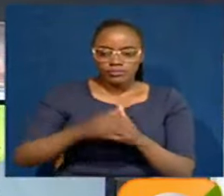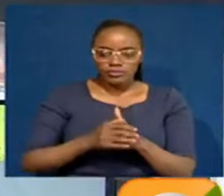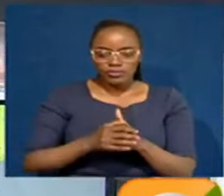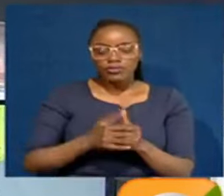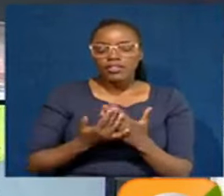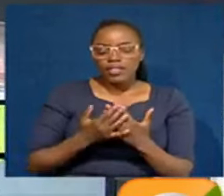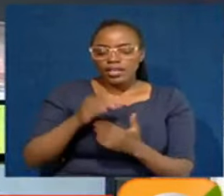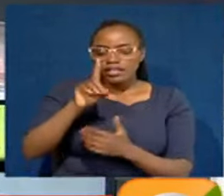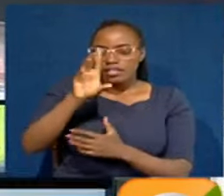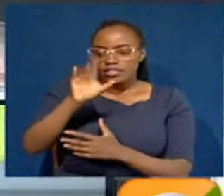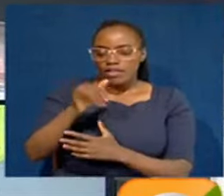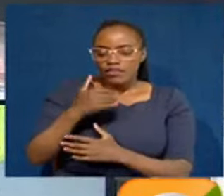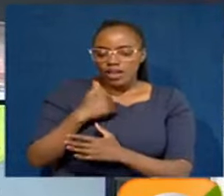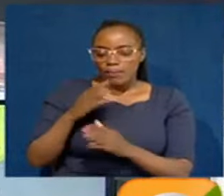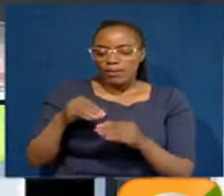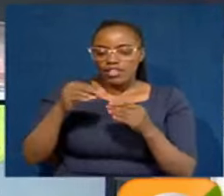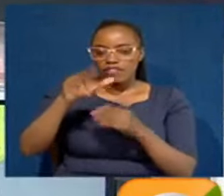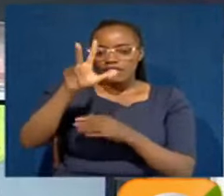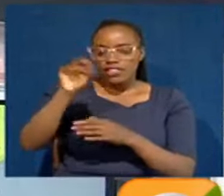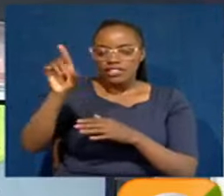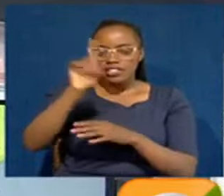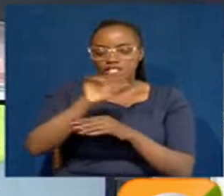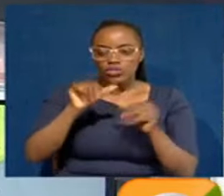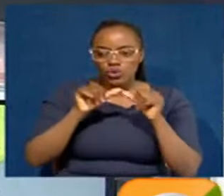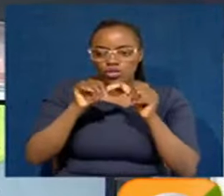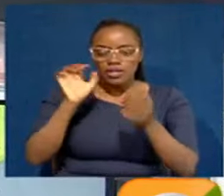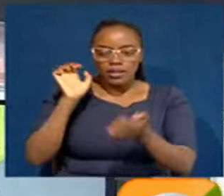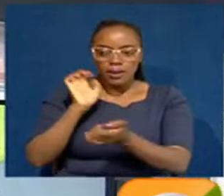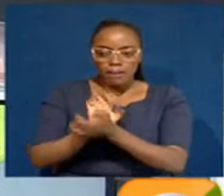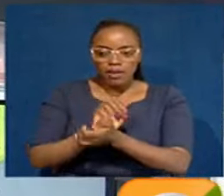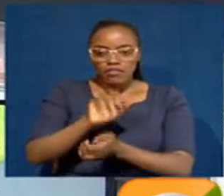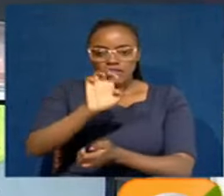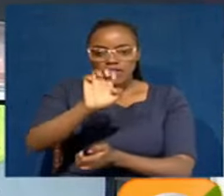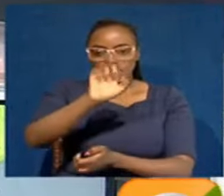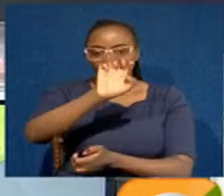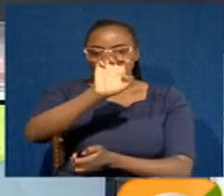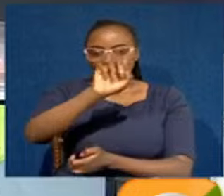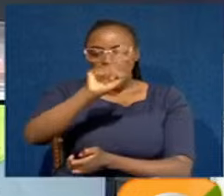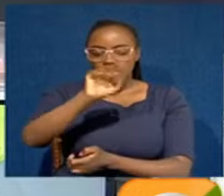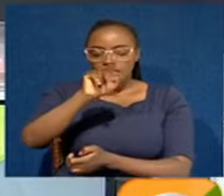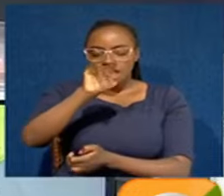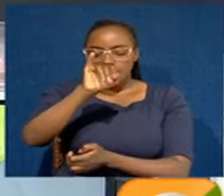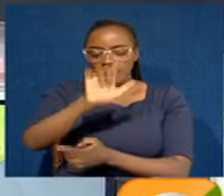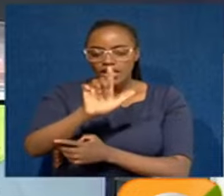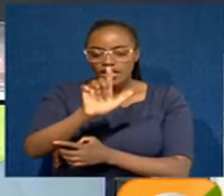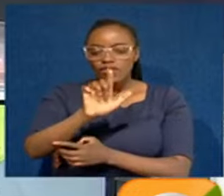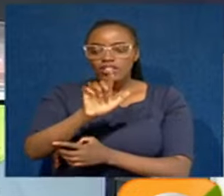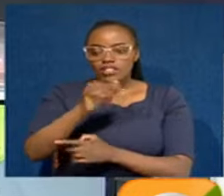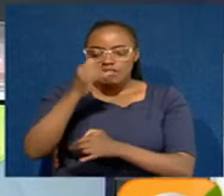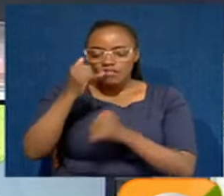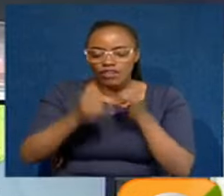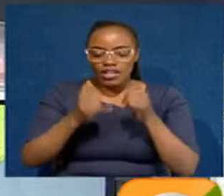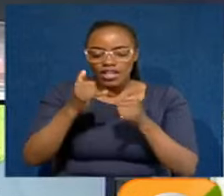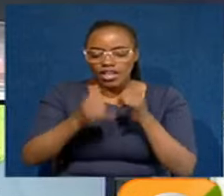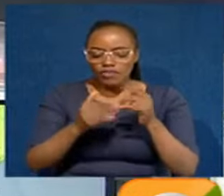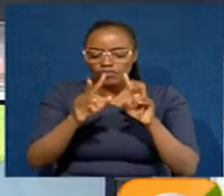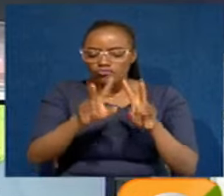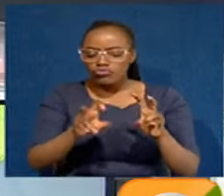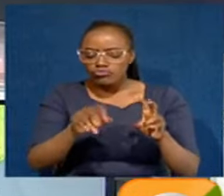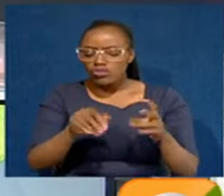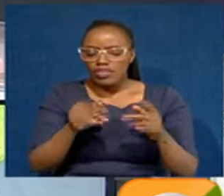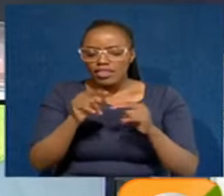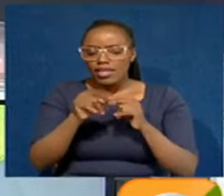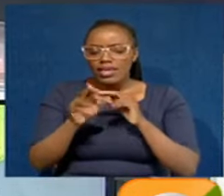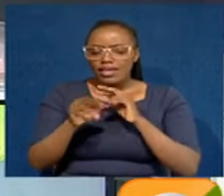Homicide detectives have been granted 30 days to continue detaining Ezekiel Mwangi Sakwa as they finalize a probe into killings